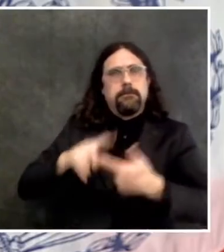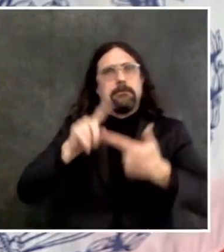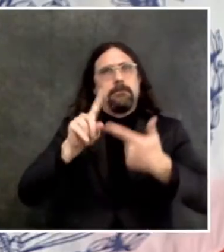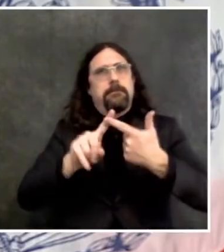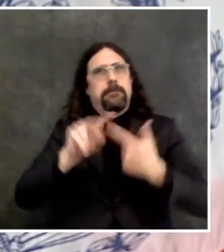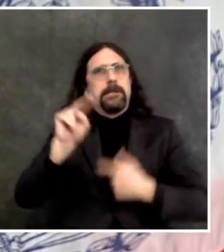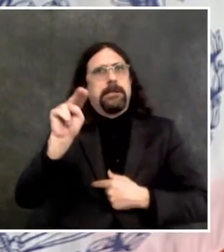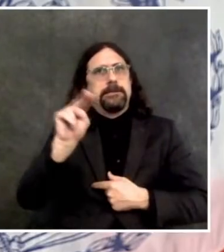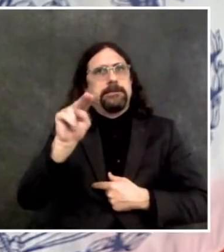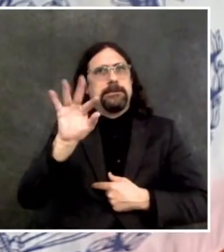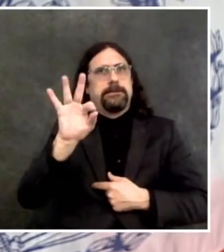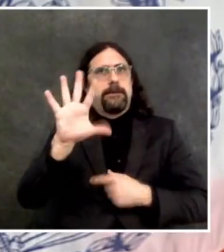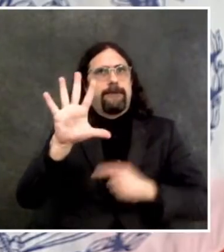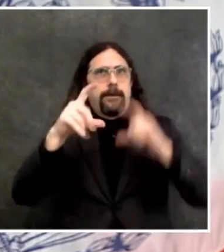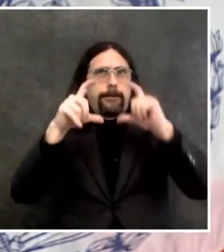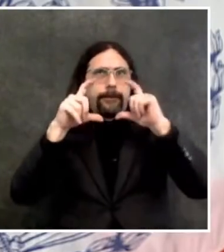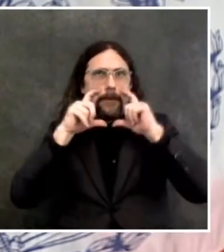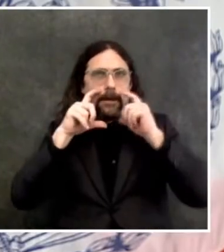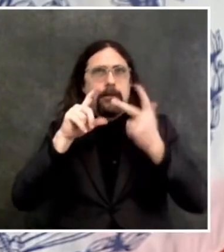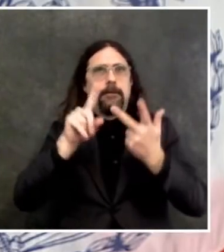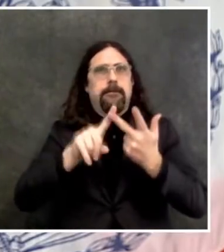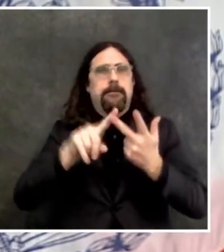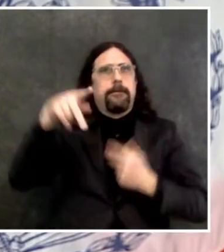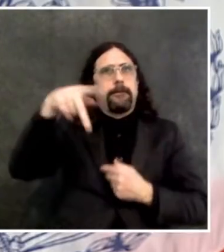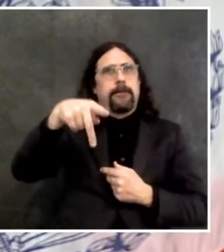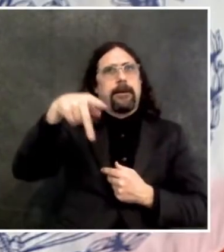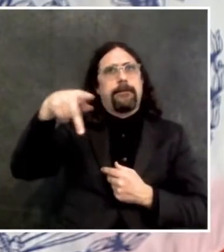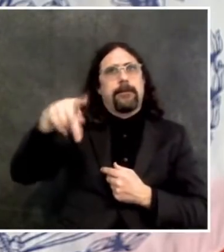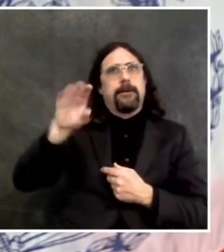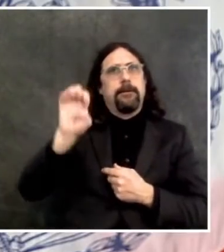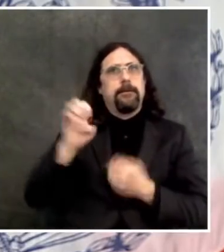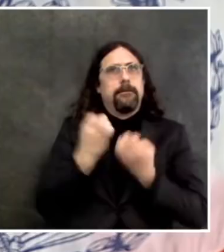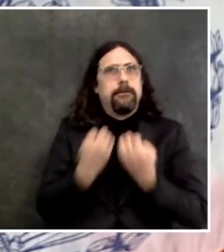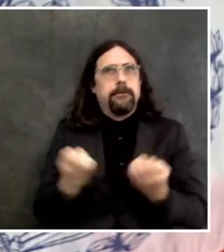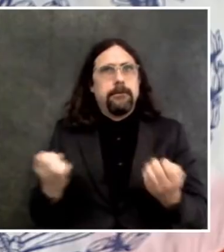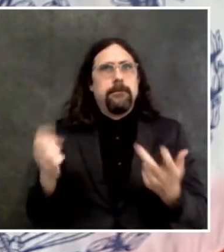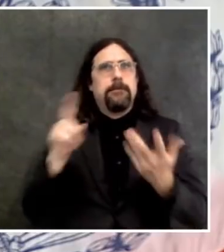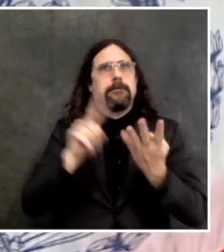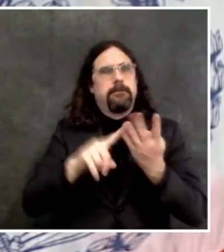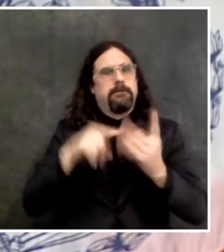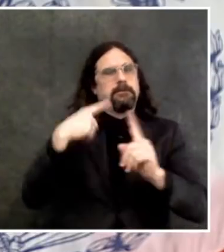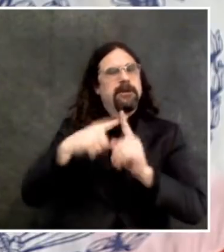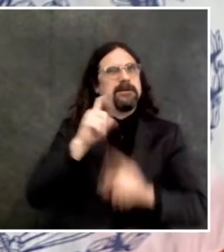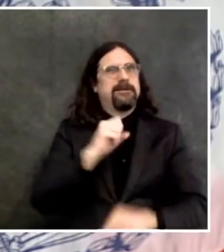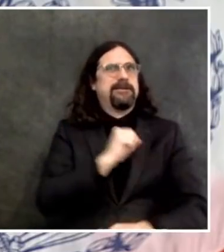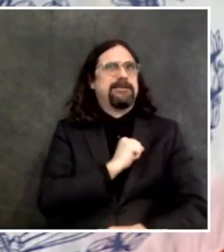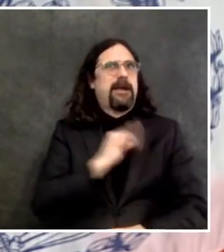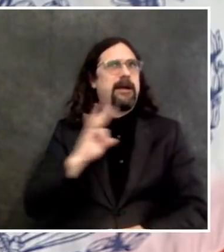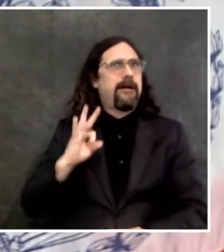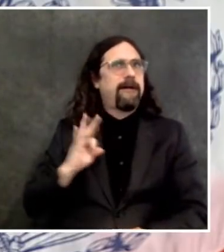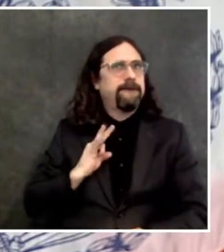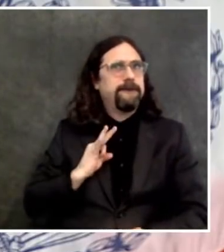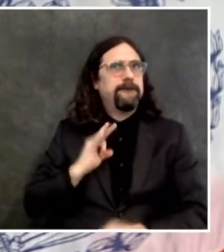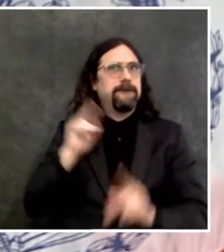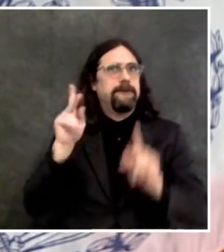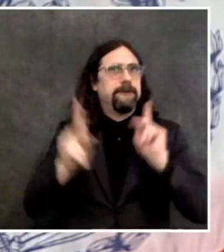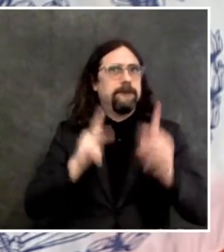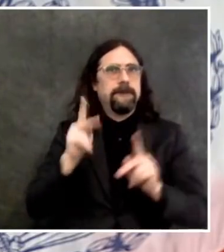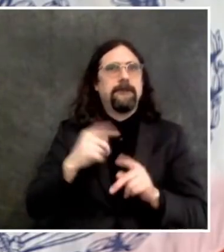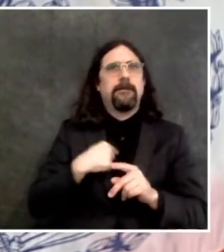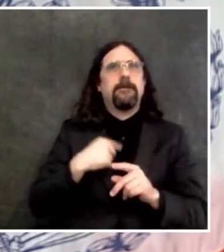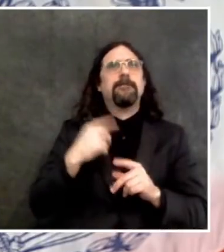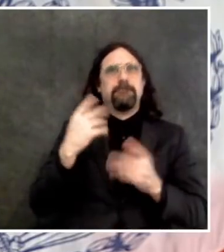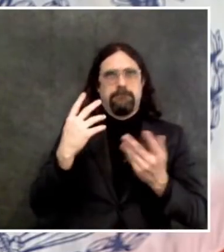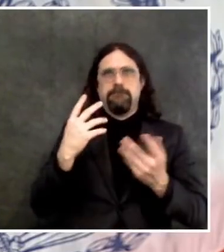leaders assembled. The fact that even with the equipment, you always need the personnel, all these doctors and nurses and